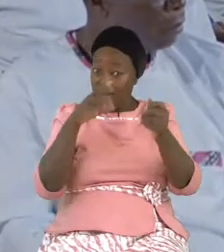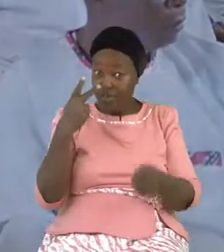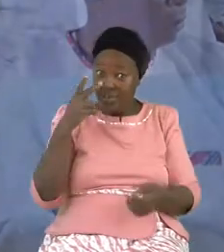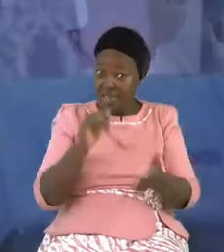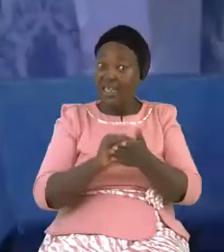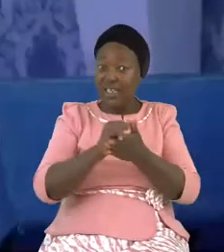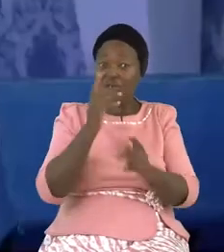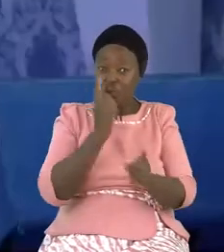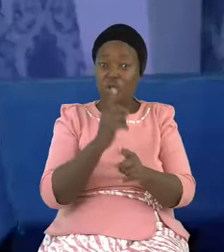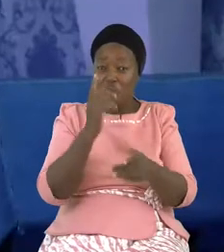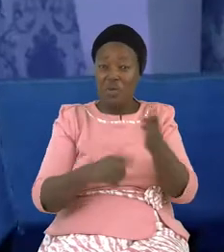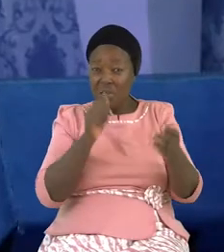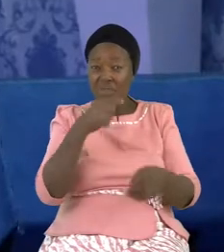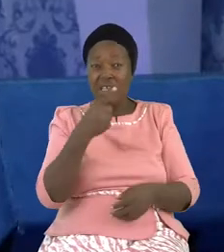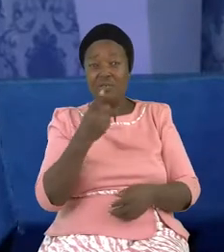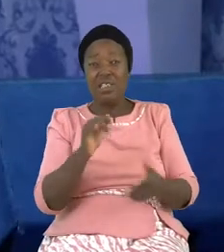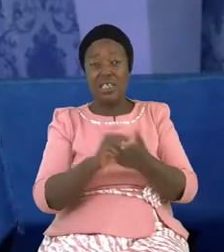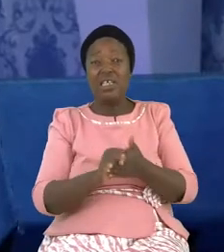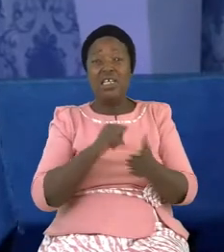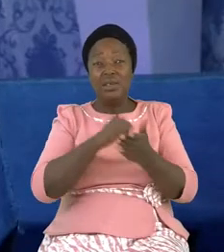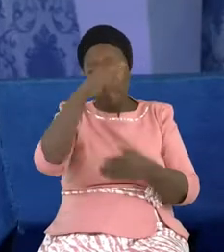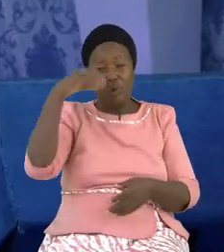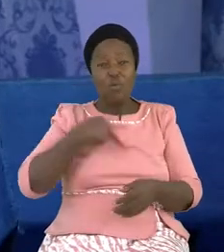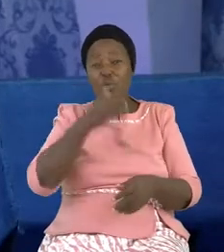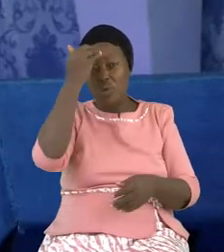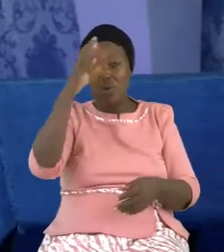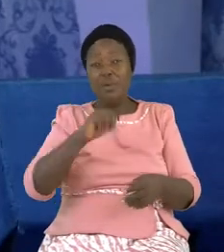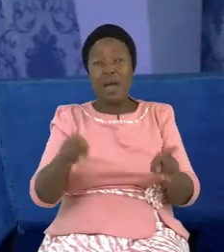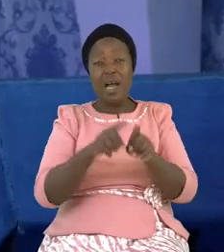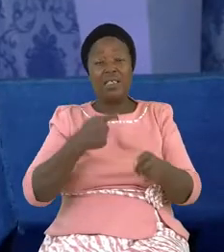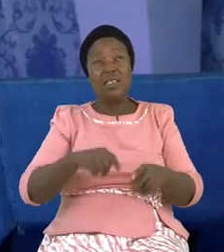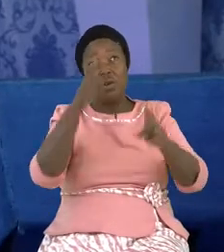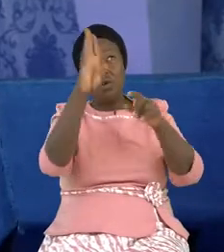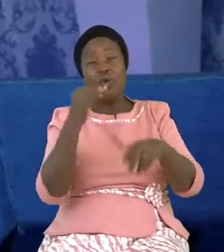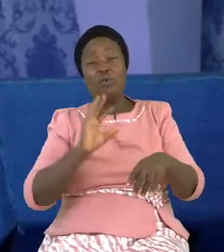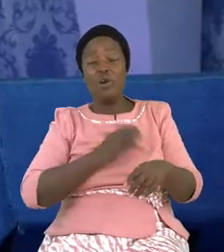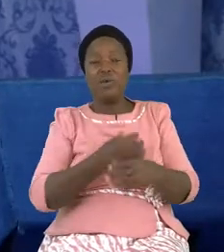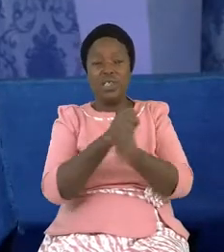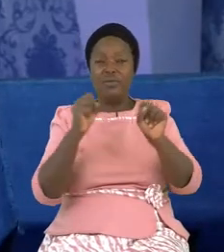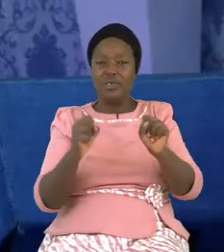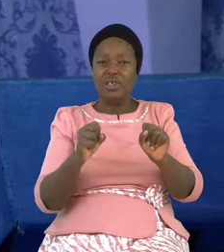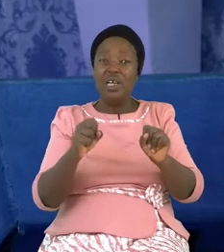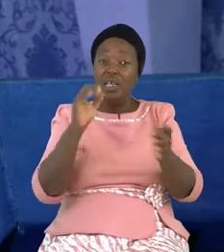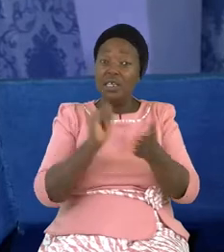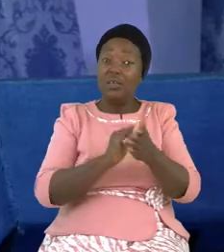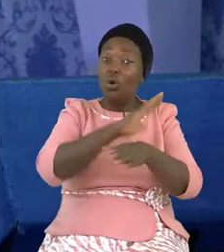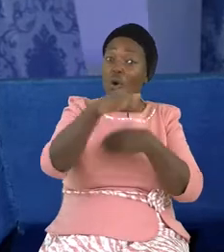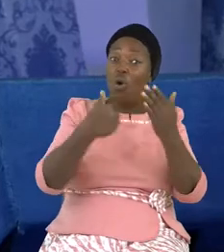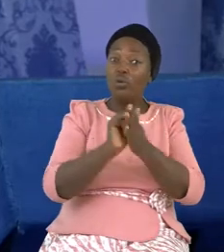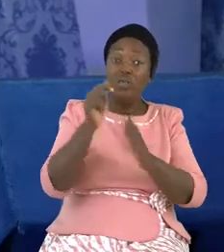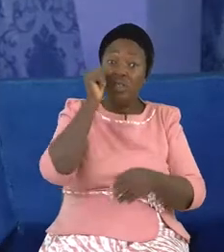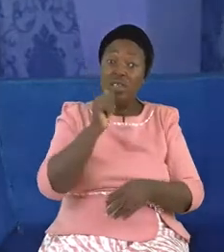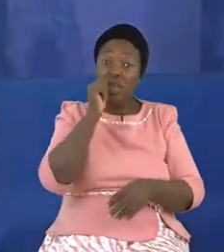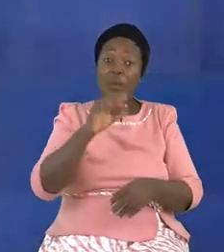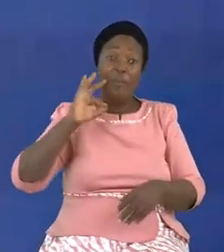you. It's when we know him as the God of our salvation that all those daily benefits will